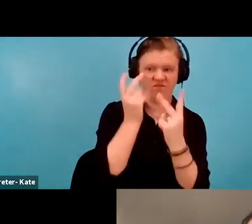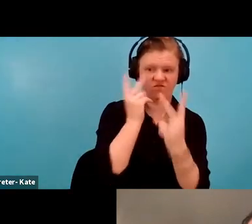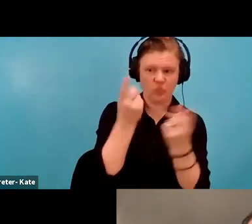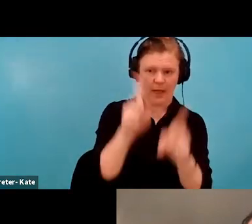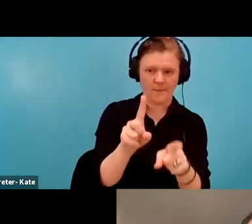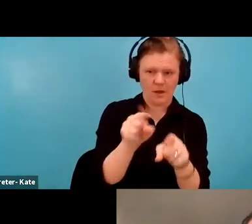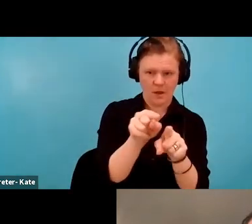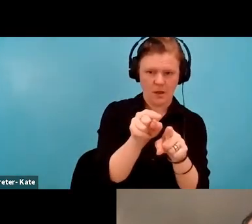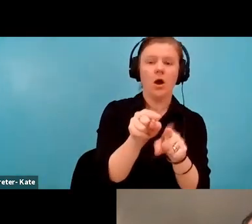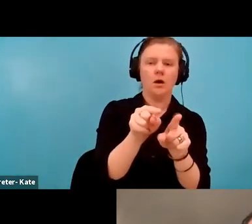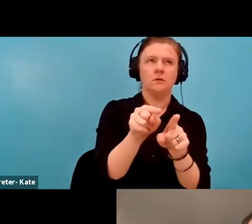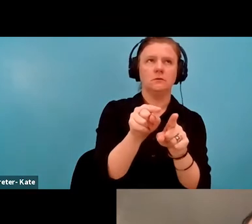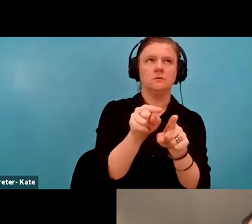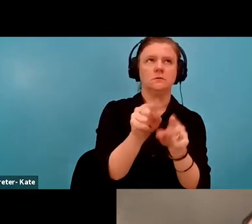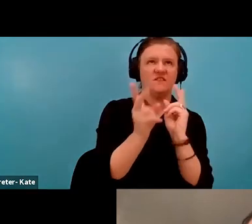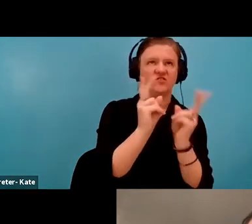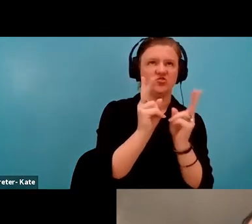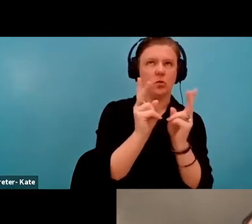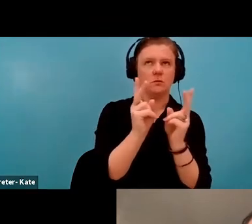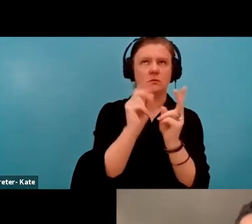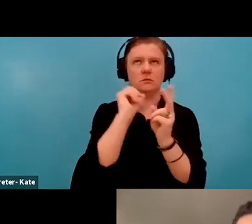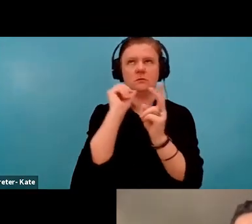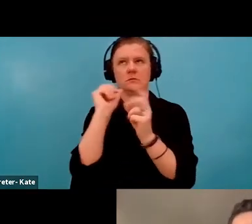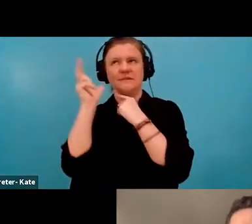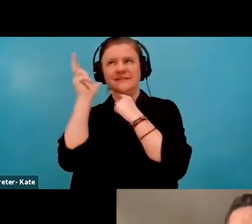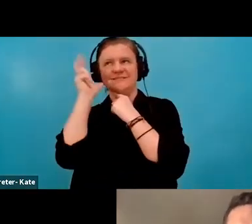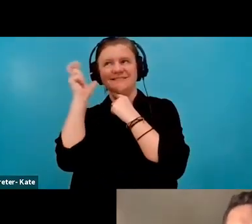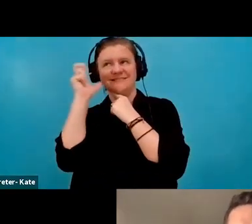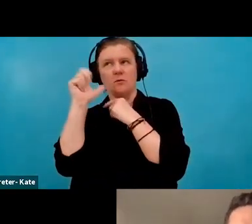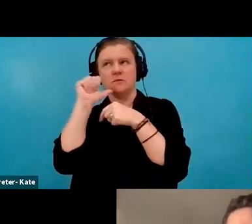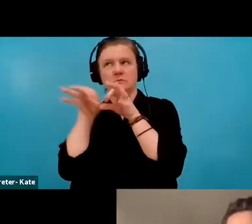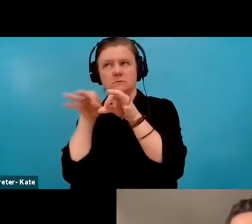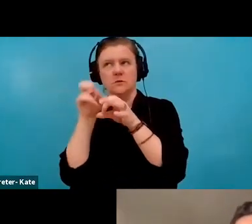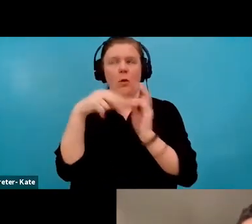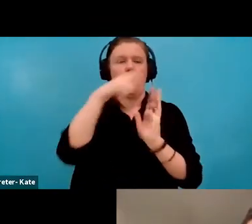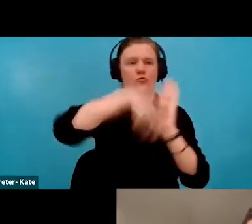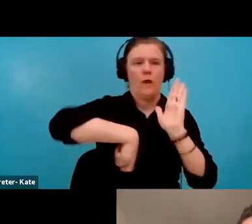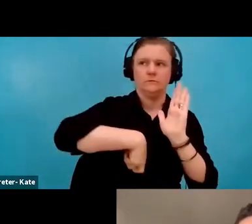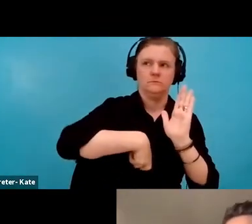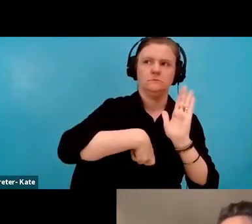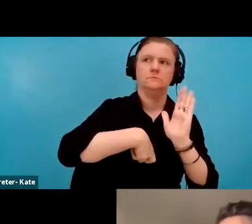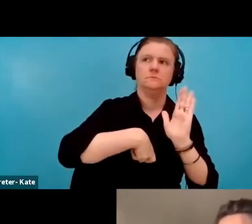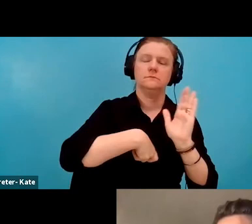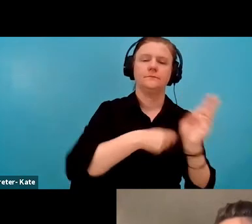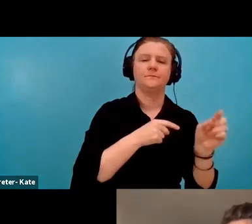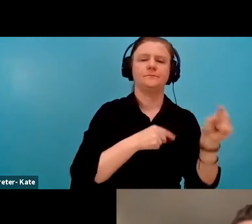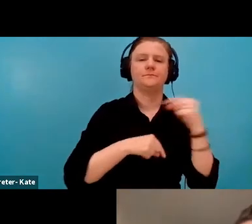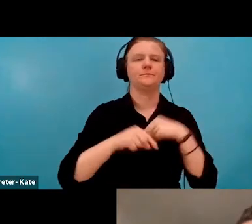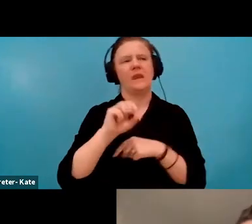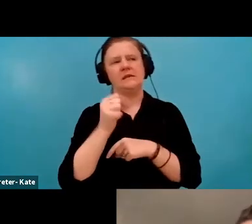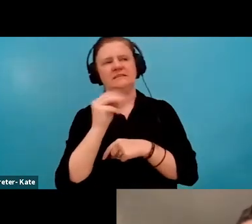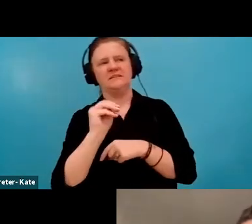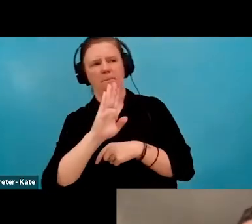think, is that something visual? It's not explained, you know, in audio, and I wrote a script. Yeah. I want to jump off of that